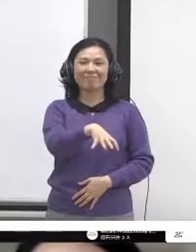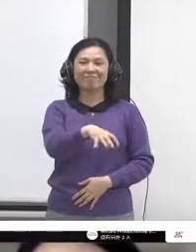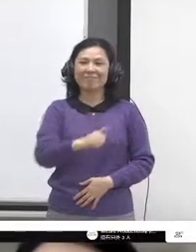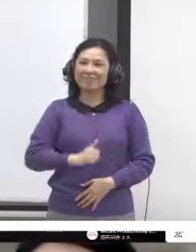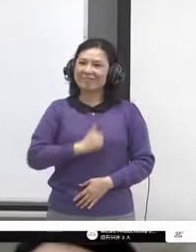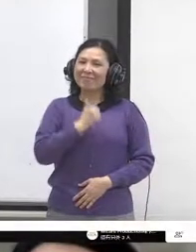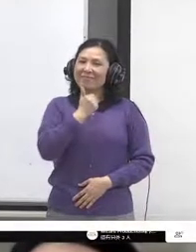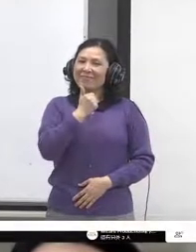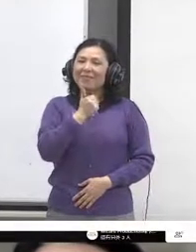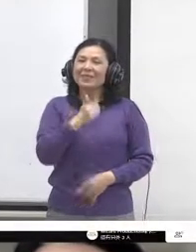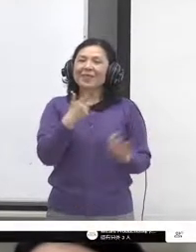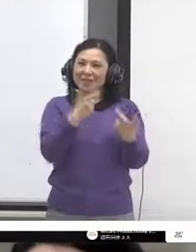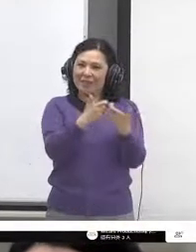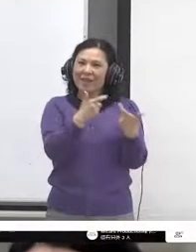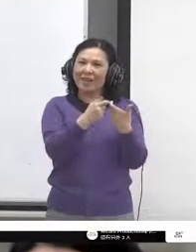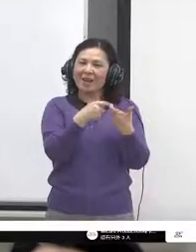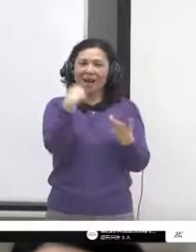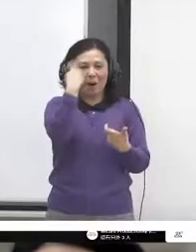ocean.